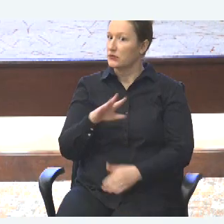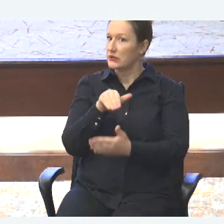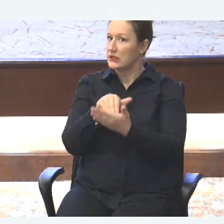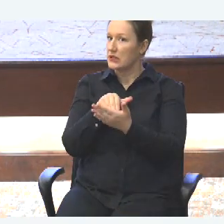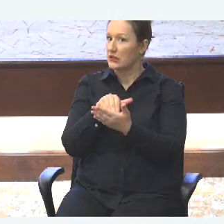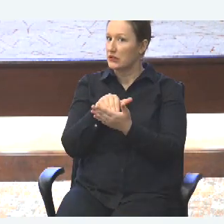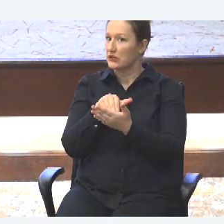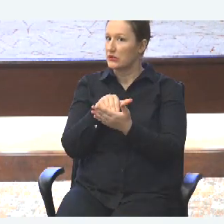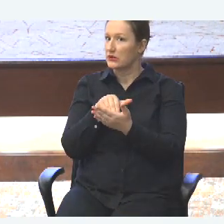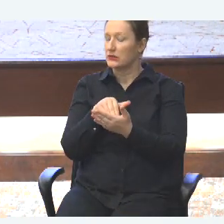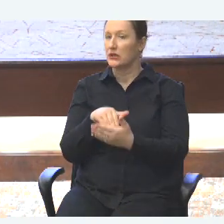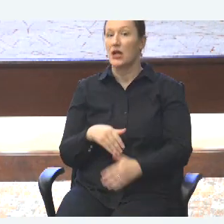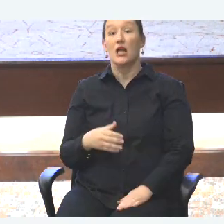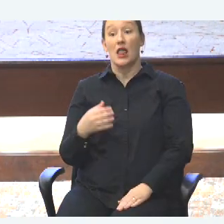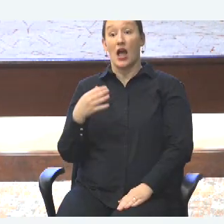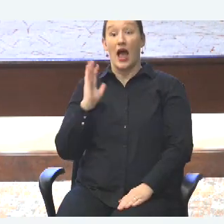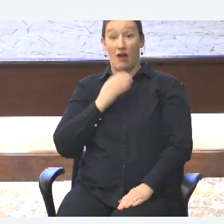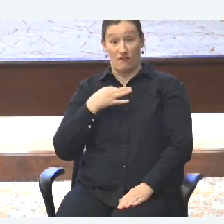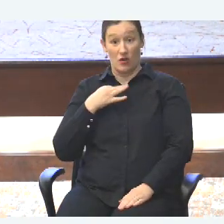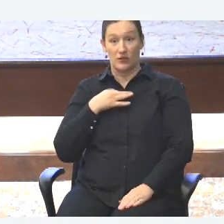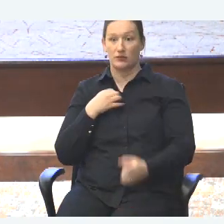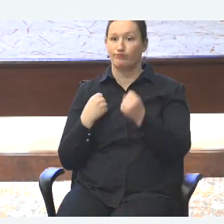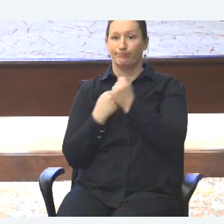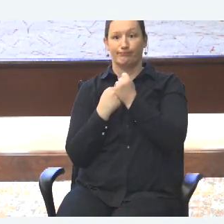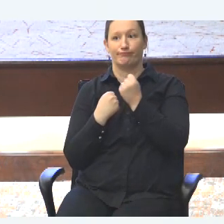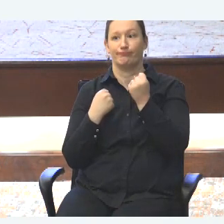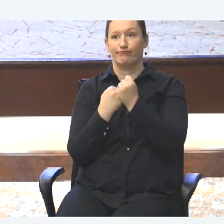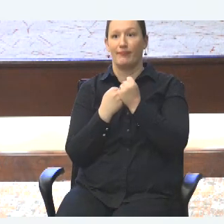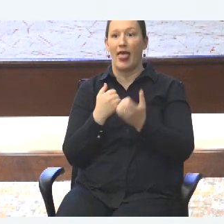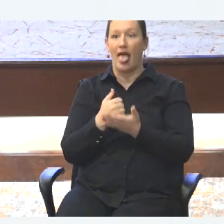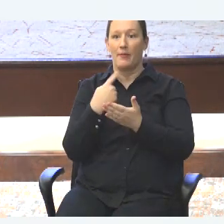are the backbone of what we do.